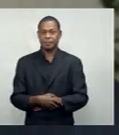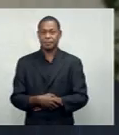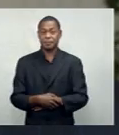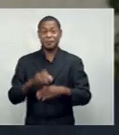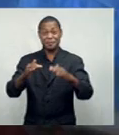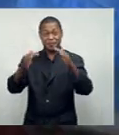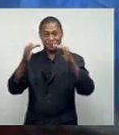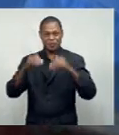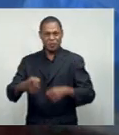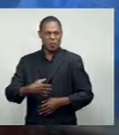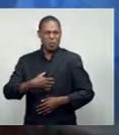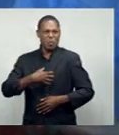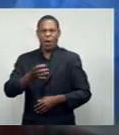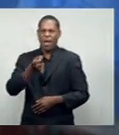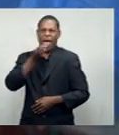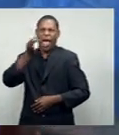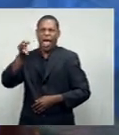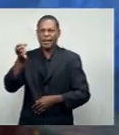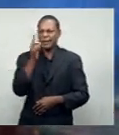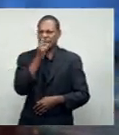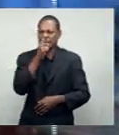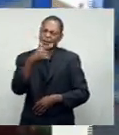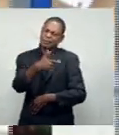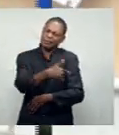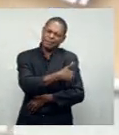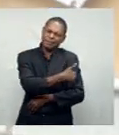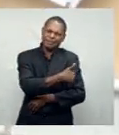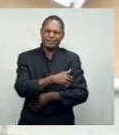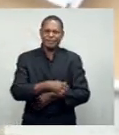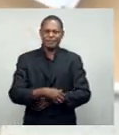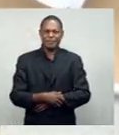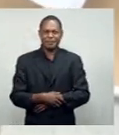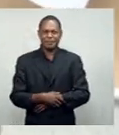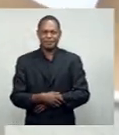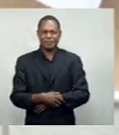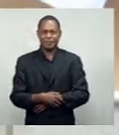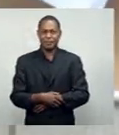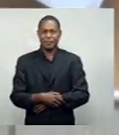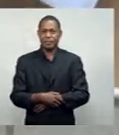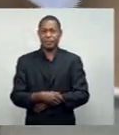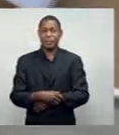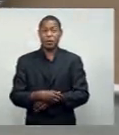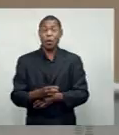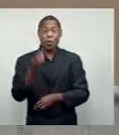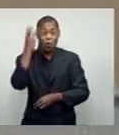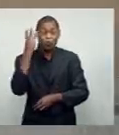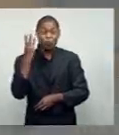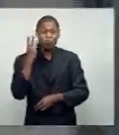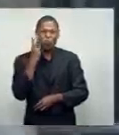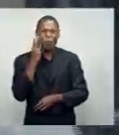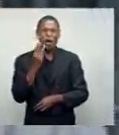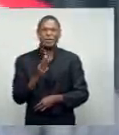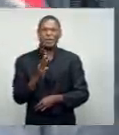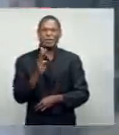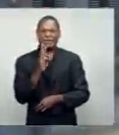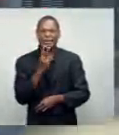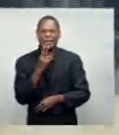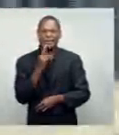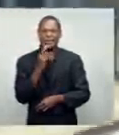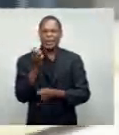Up ahead, more calls made for Fijians to get vaccinated. And a woman who allegedly created public alarm